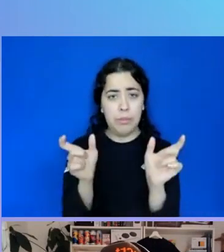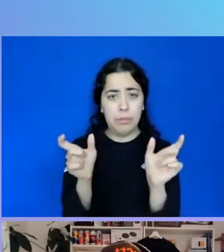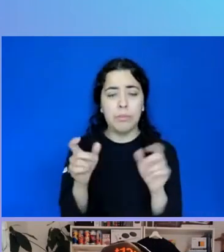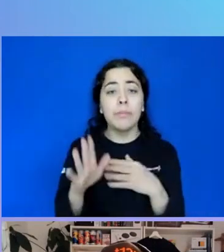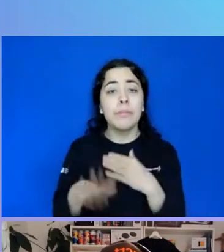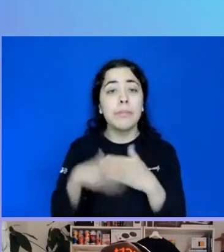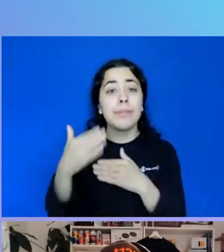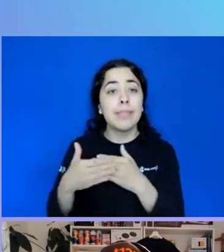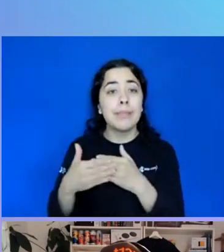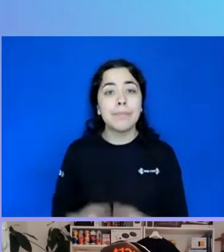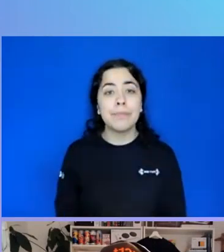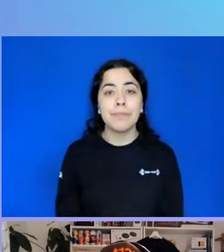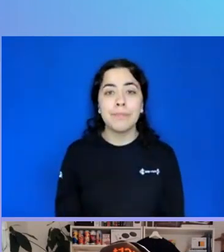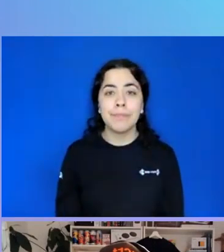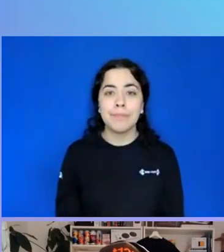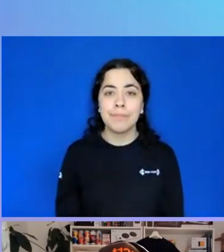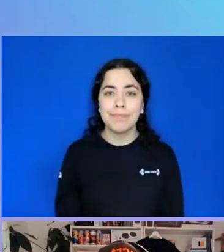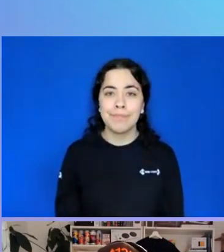it.